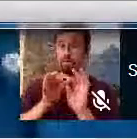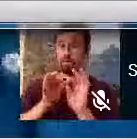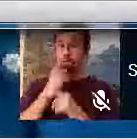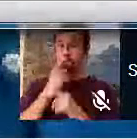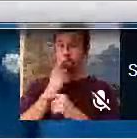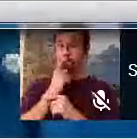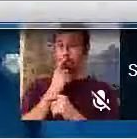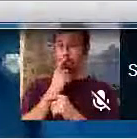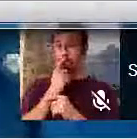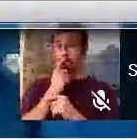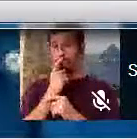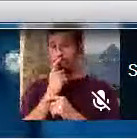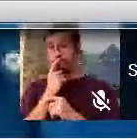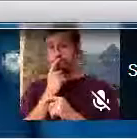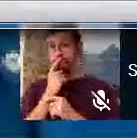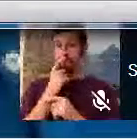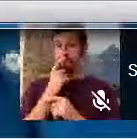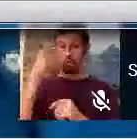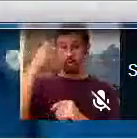You think you're showing up, Adam?